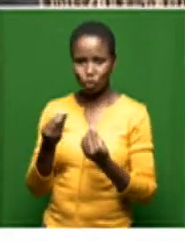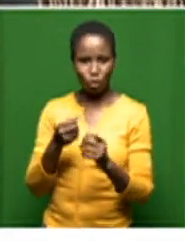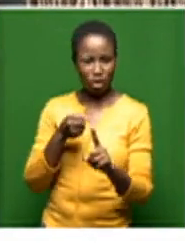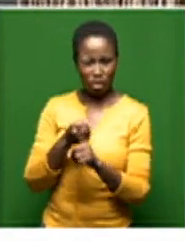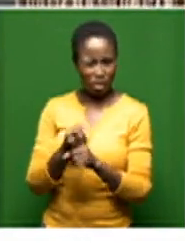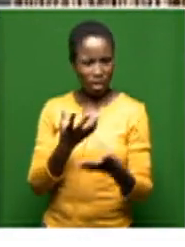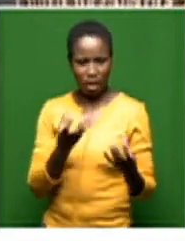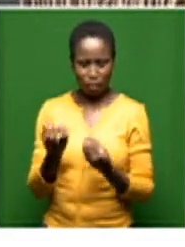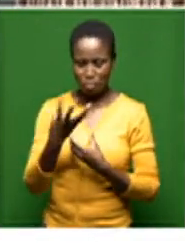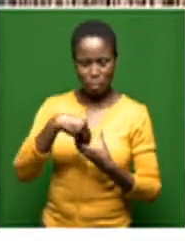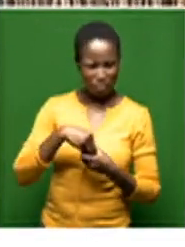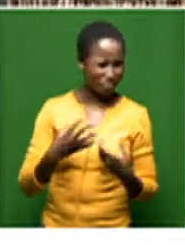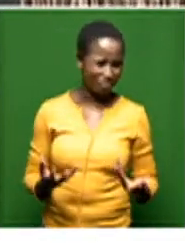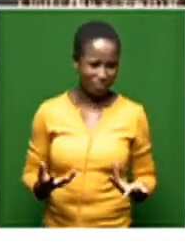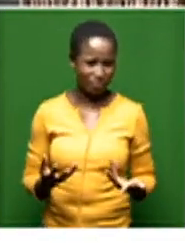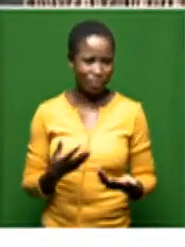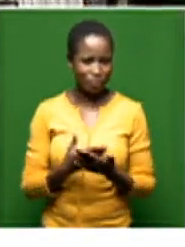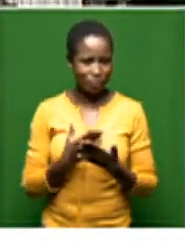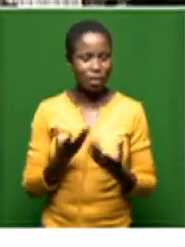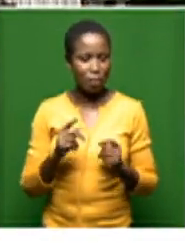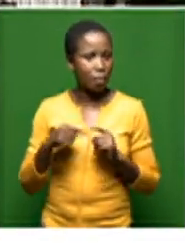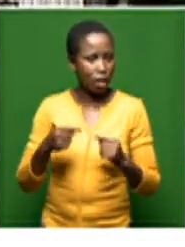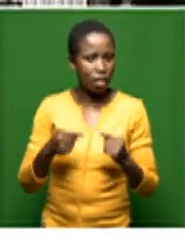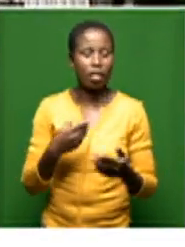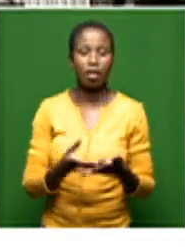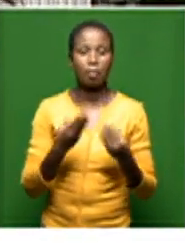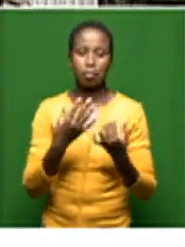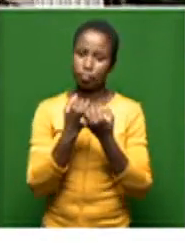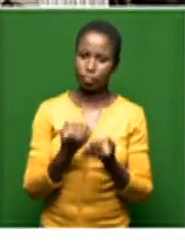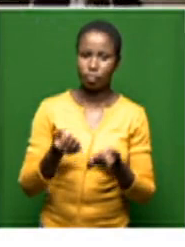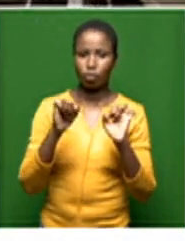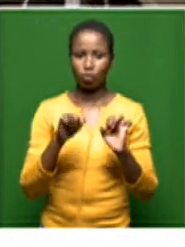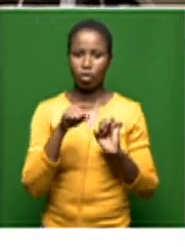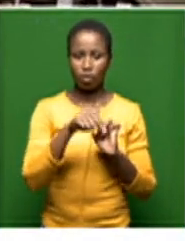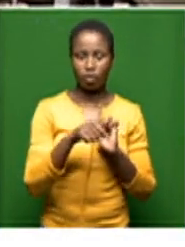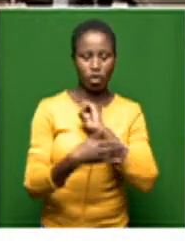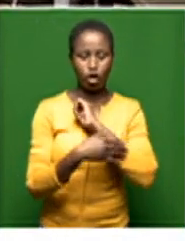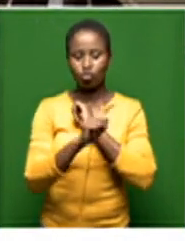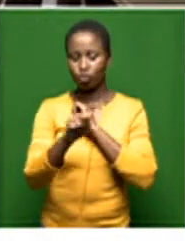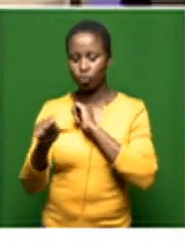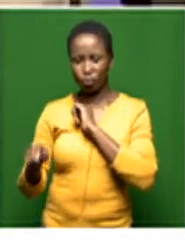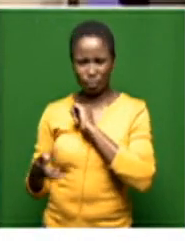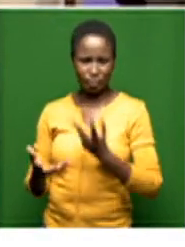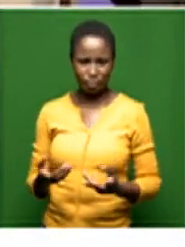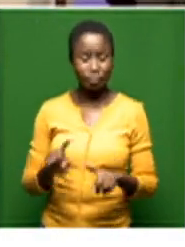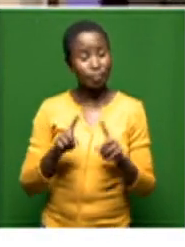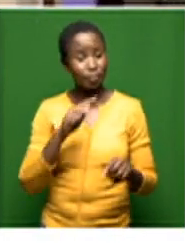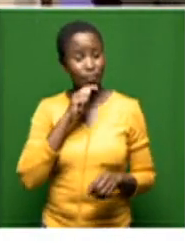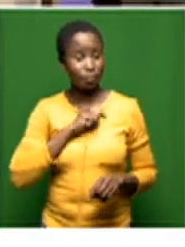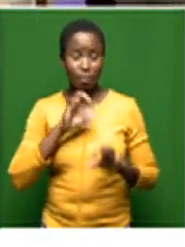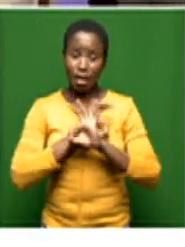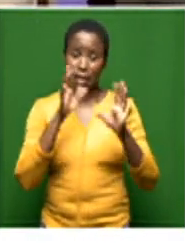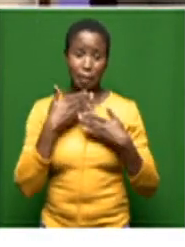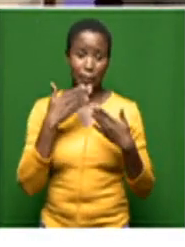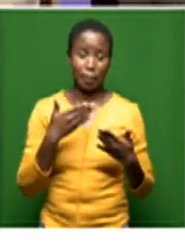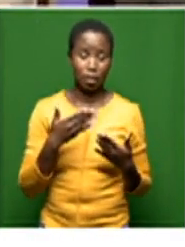state, the battle they engaged in to liberate the entire southern region. Yeah. And therefore, it is not clear whether it is